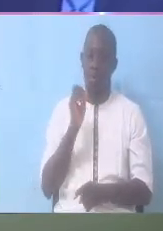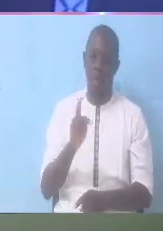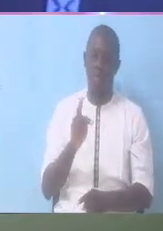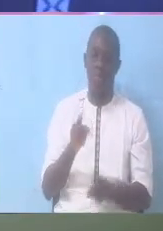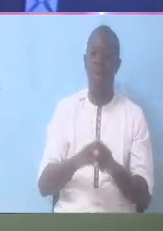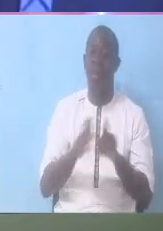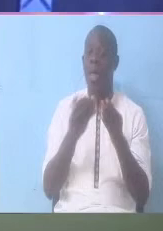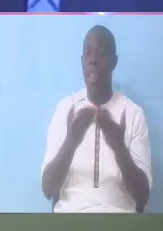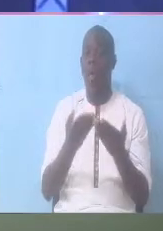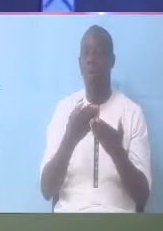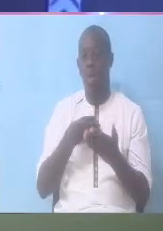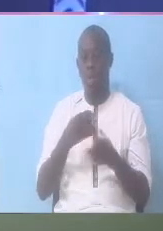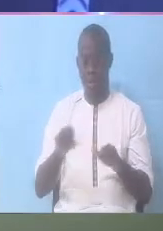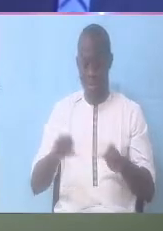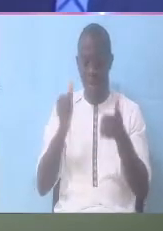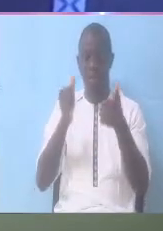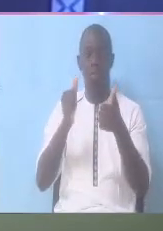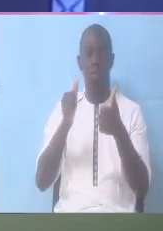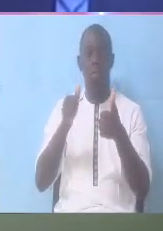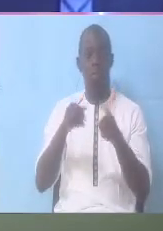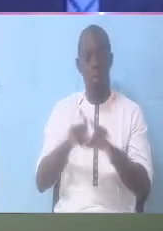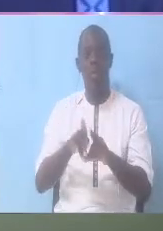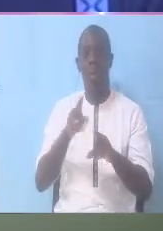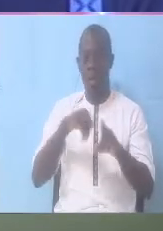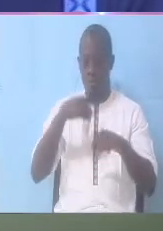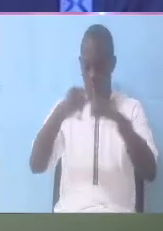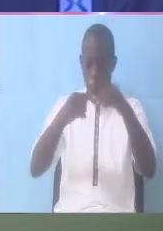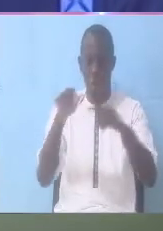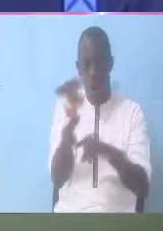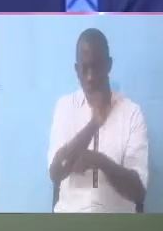So now let's go to the other killings